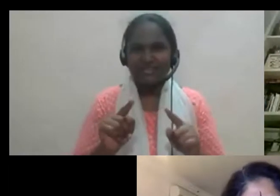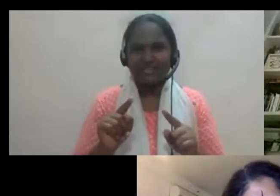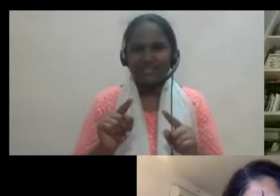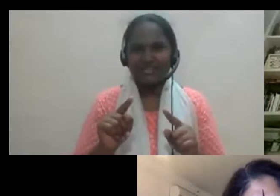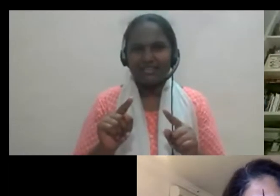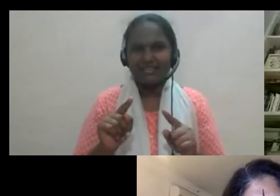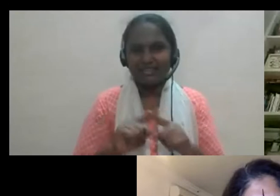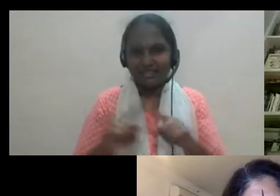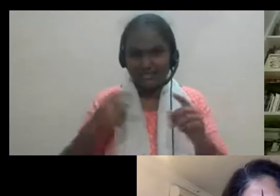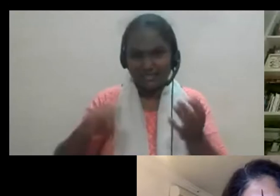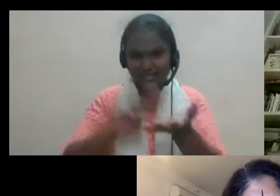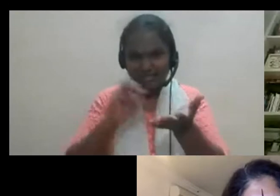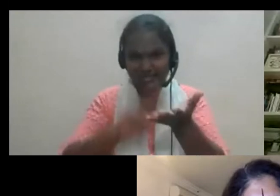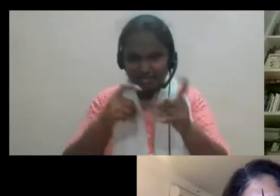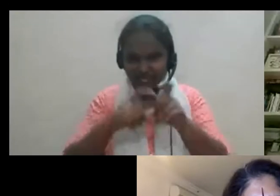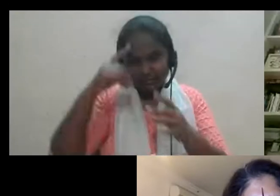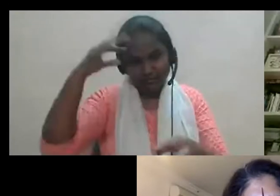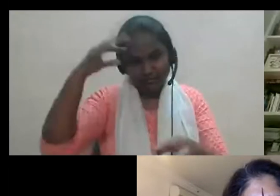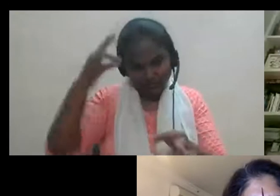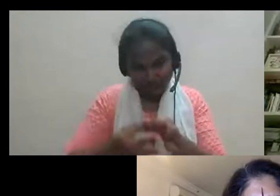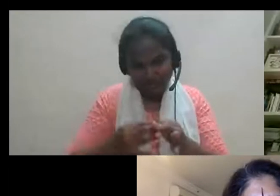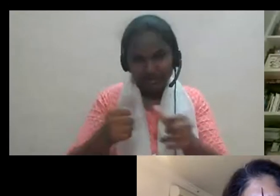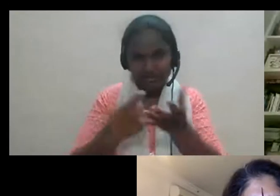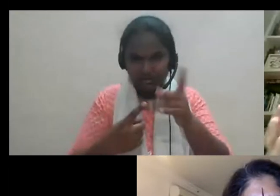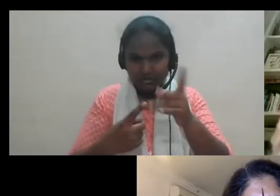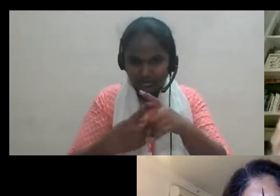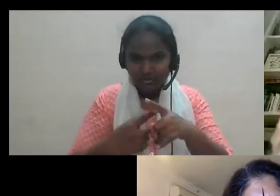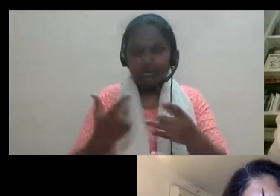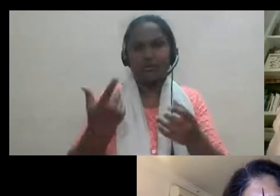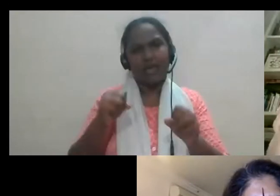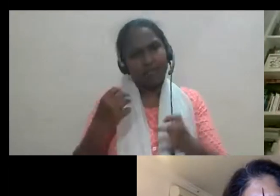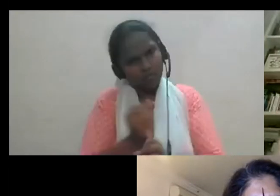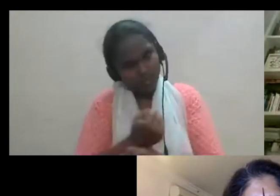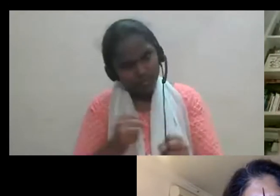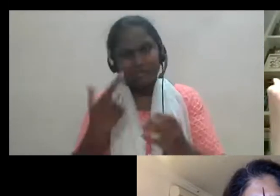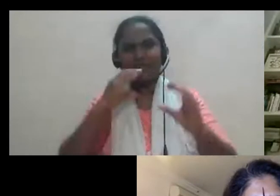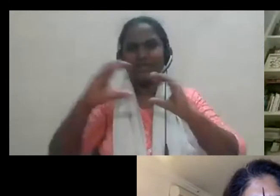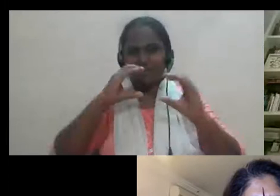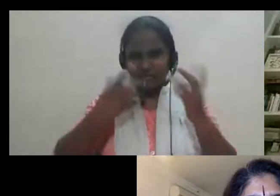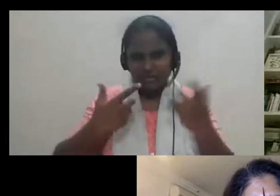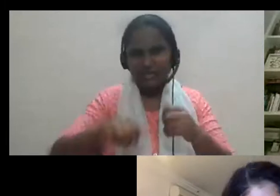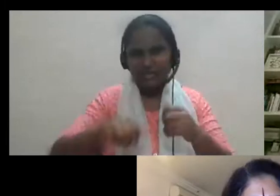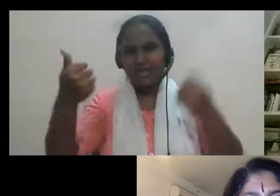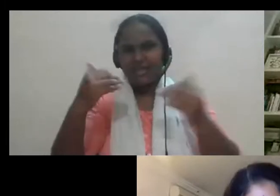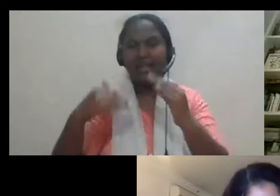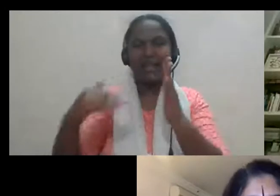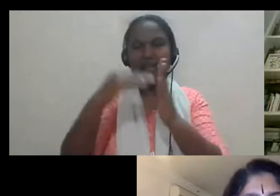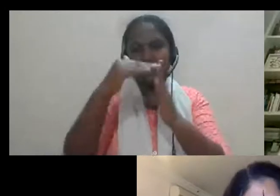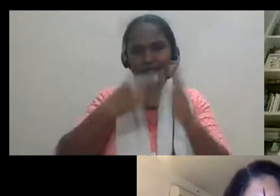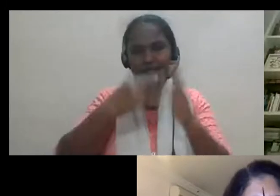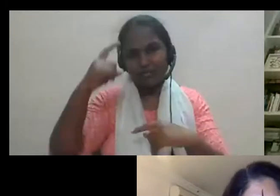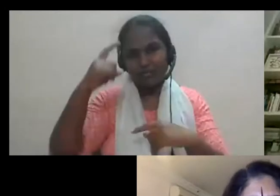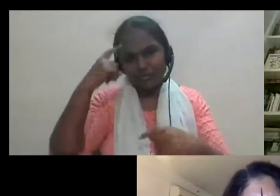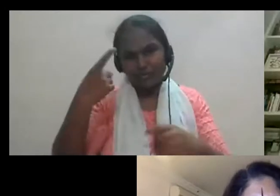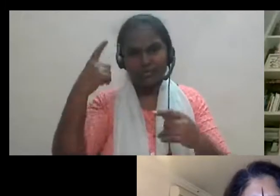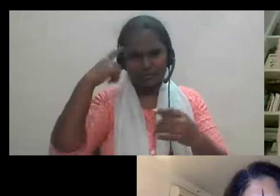this moment where really in the face of art, you have a possibility to communicate on another level of your